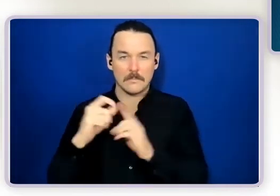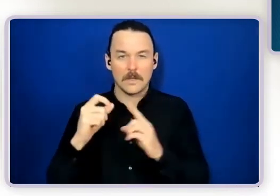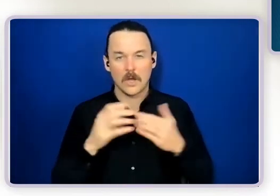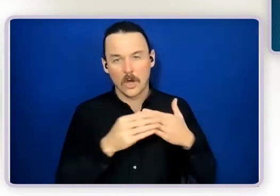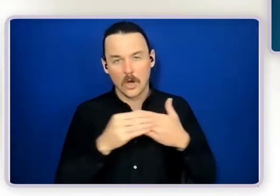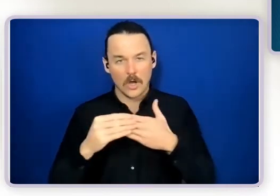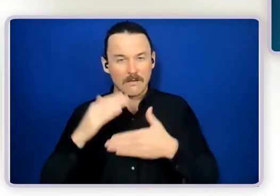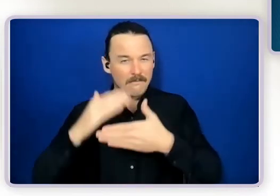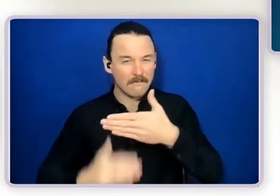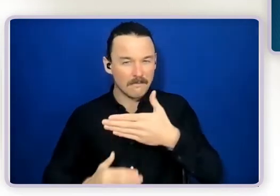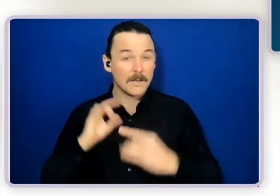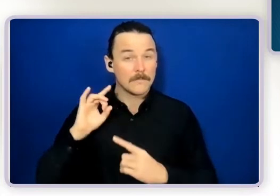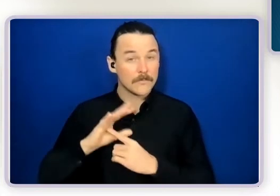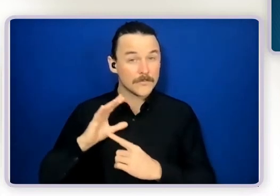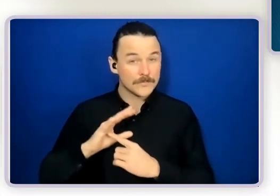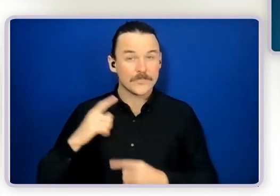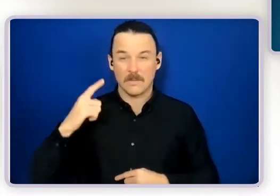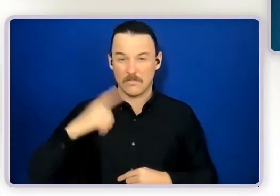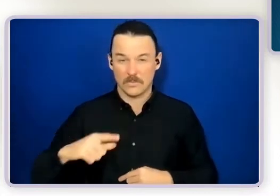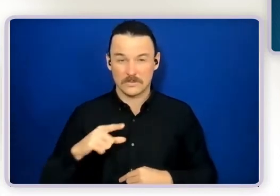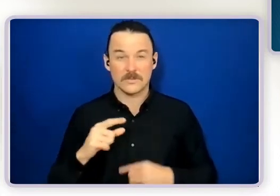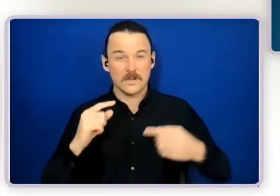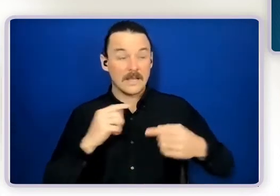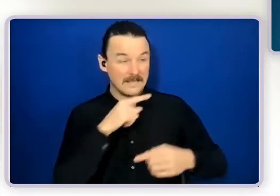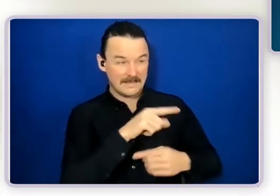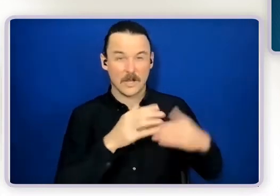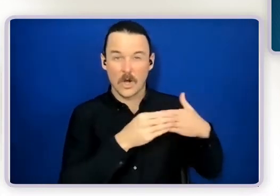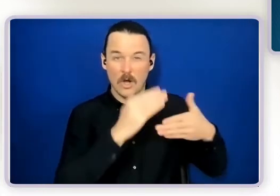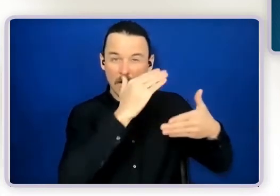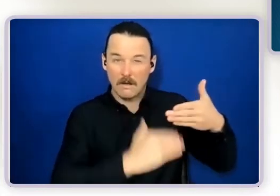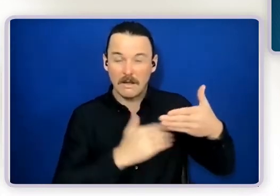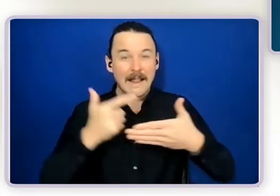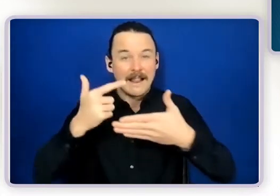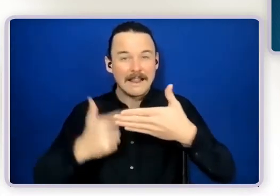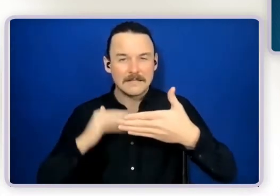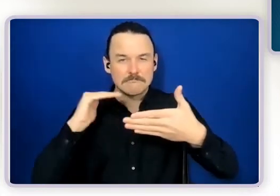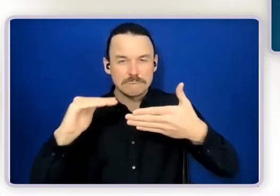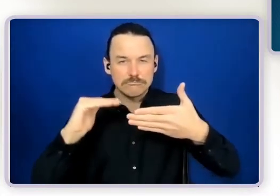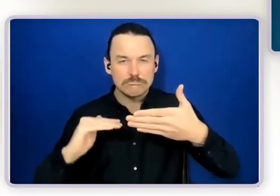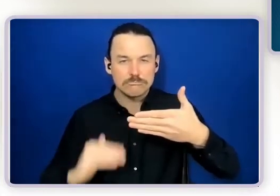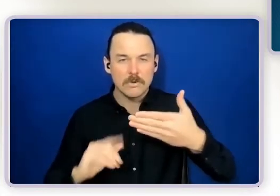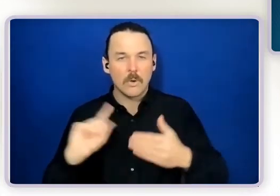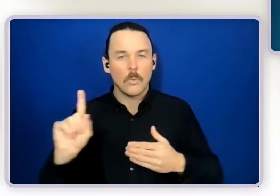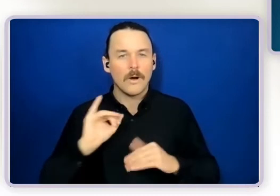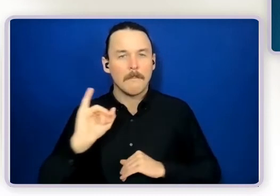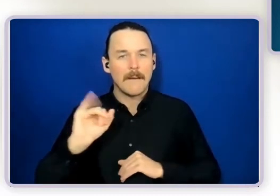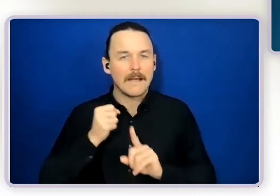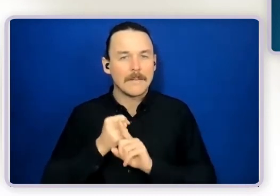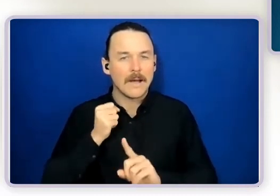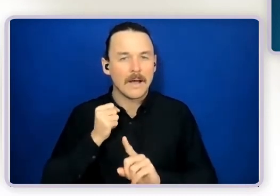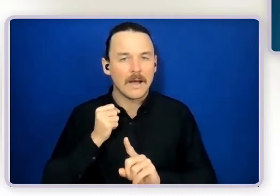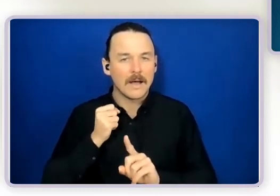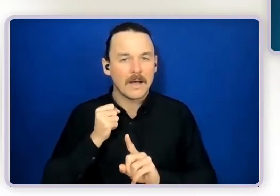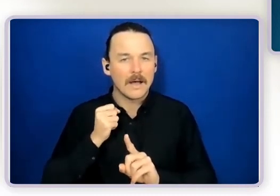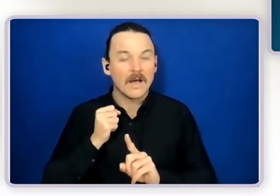using restrictive practices on people with disabilities. One is that the practices don't address the underlying